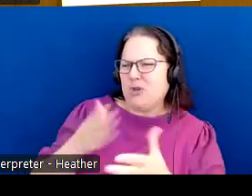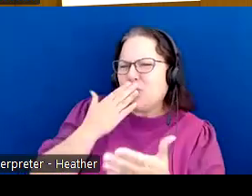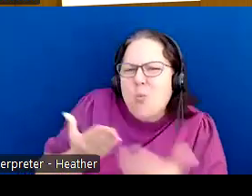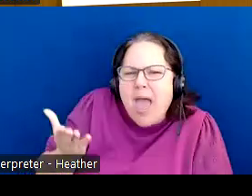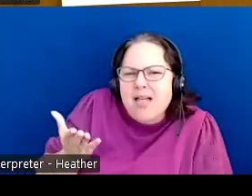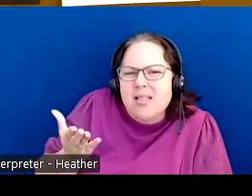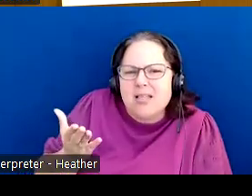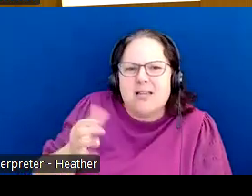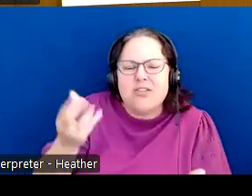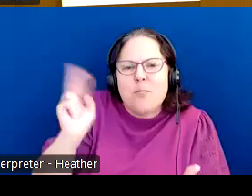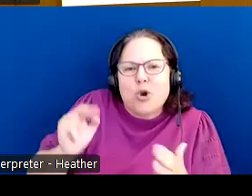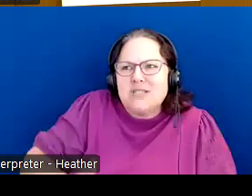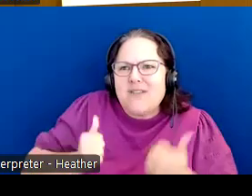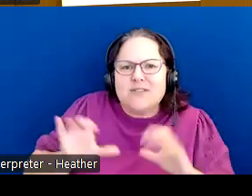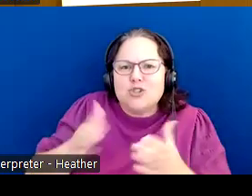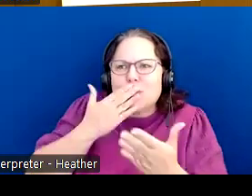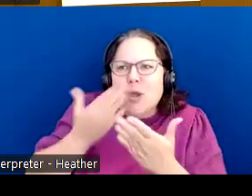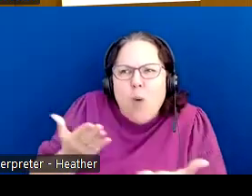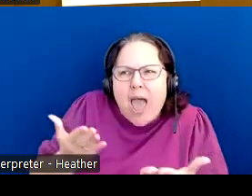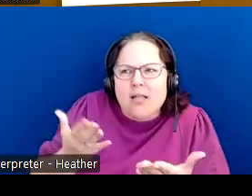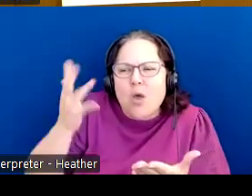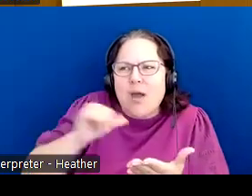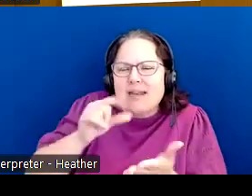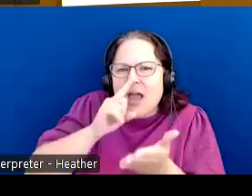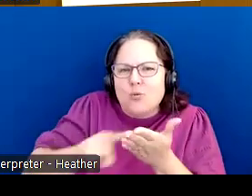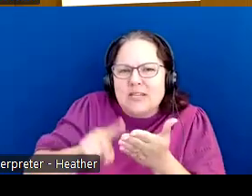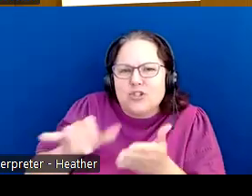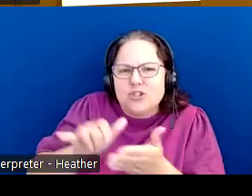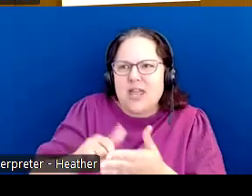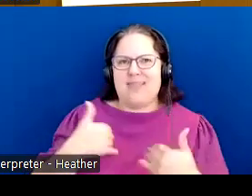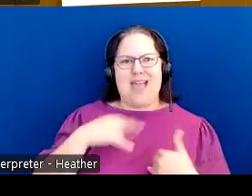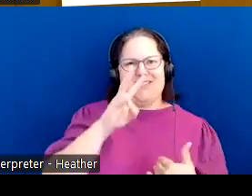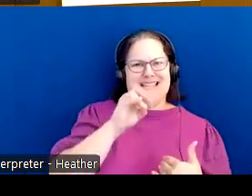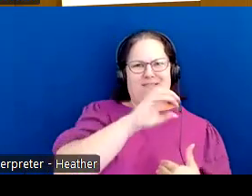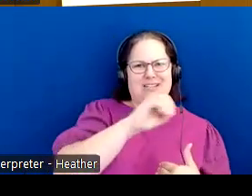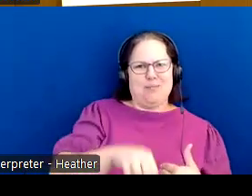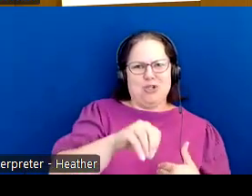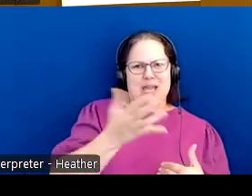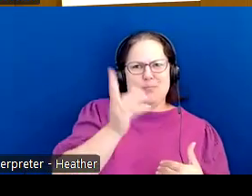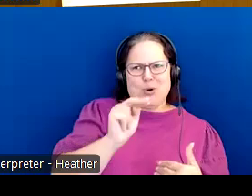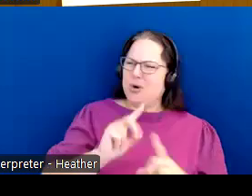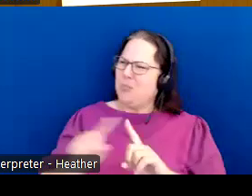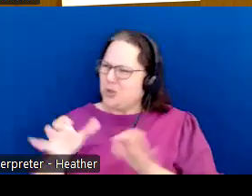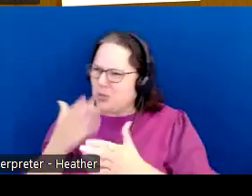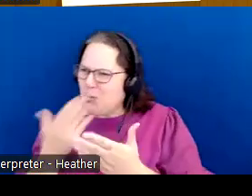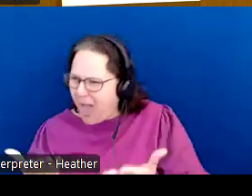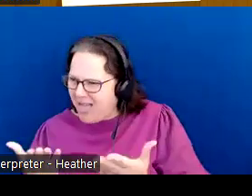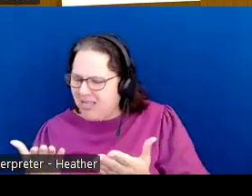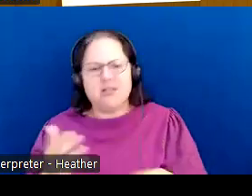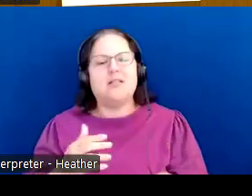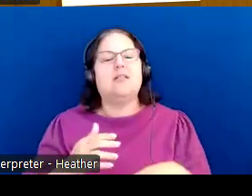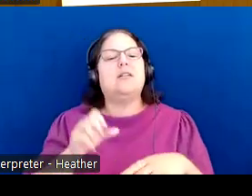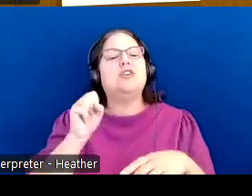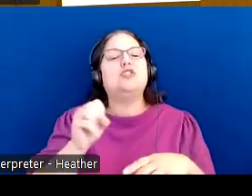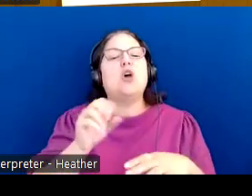about our burn survivors who are doing really well despite a 70% burn? And so this is a growth model instead of a deficit